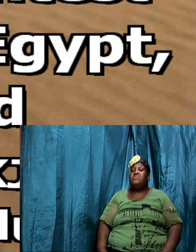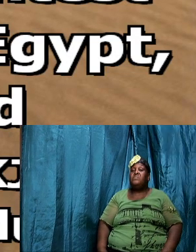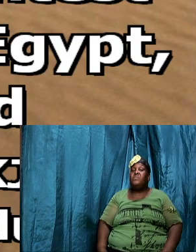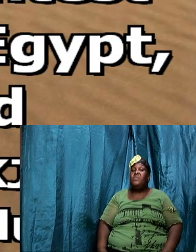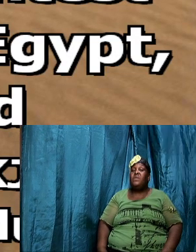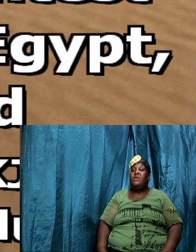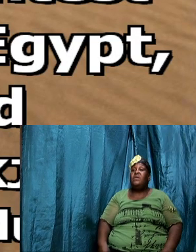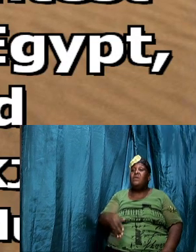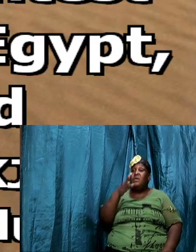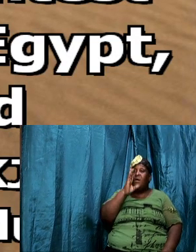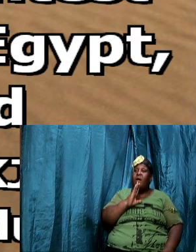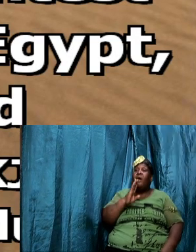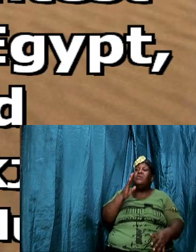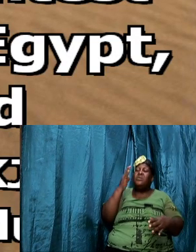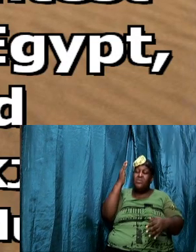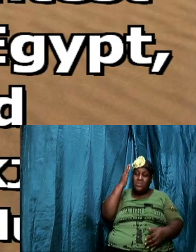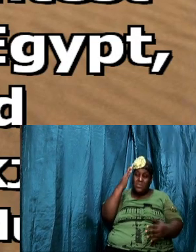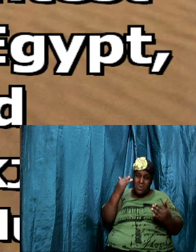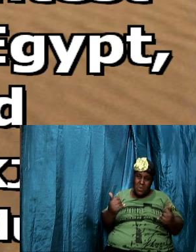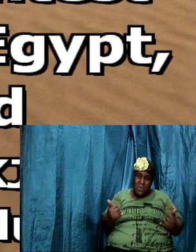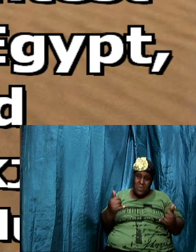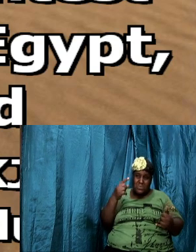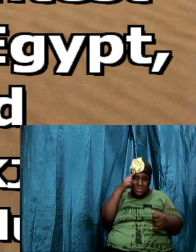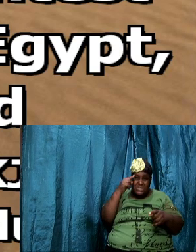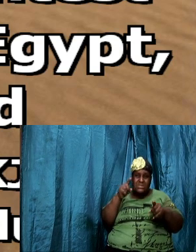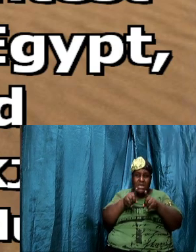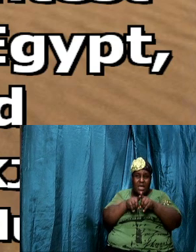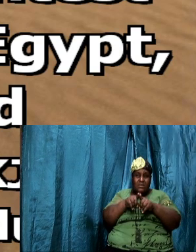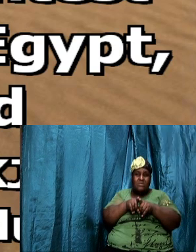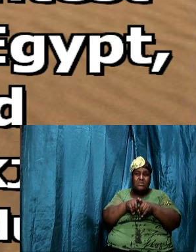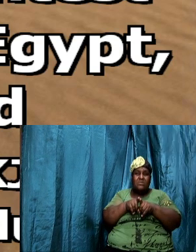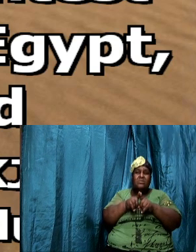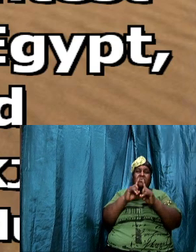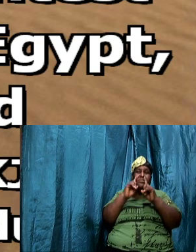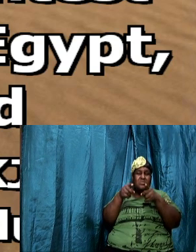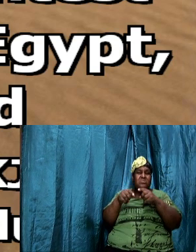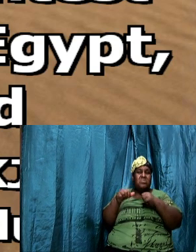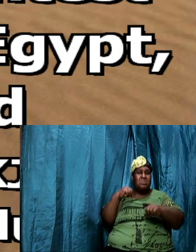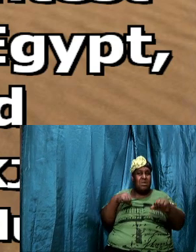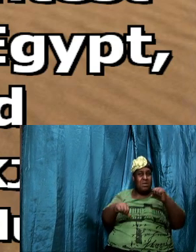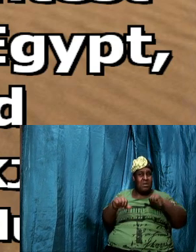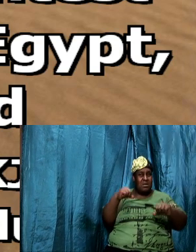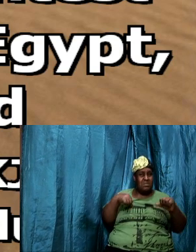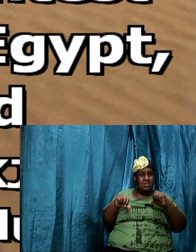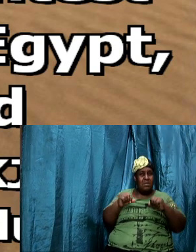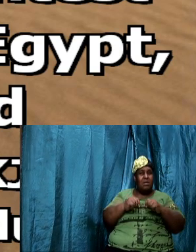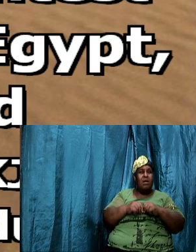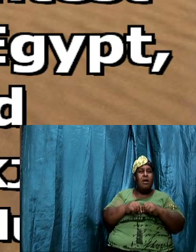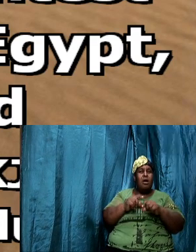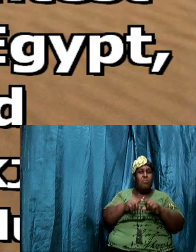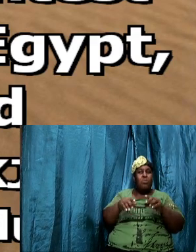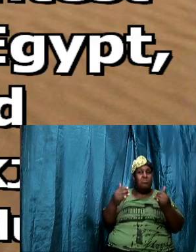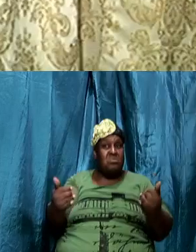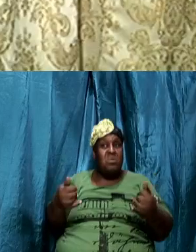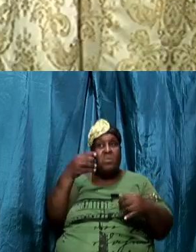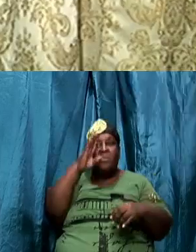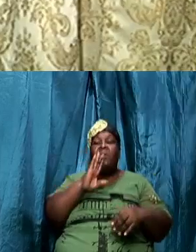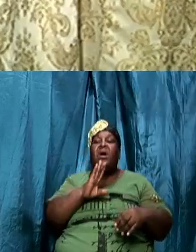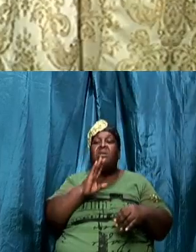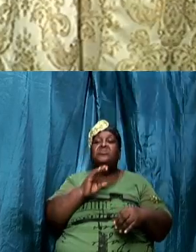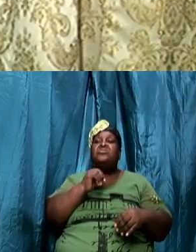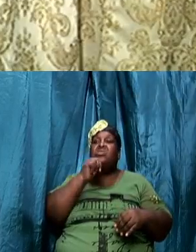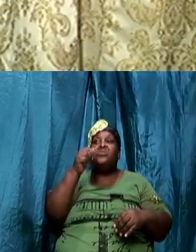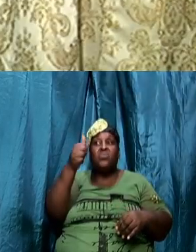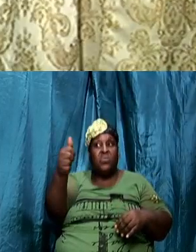So God now decided that he was going to act. But God was now disowning them. So they were down